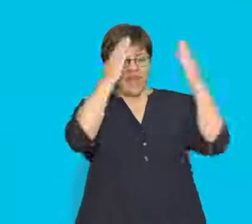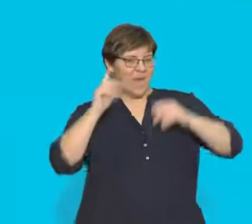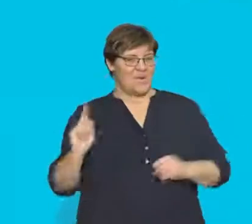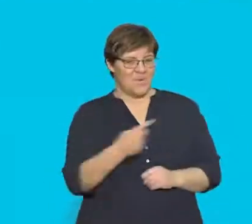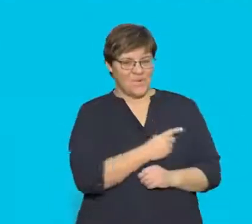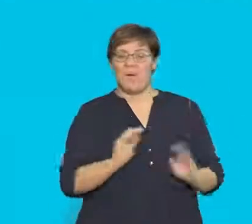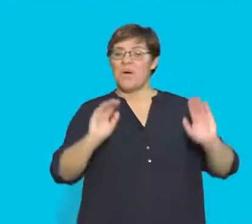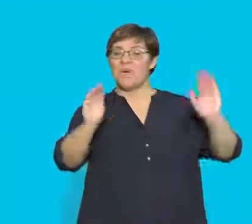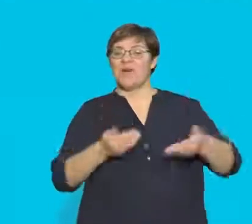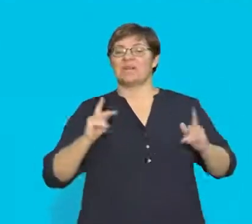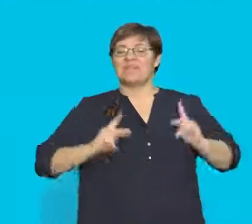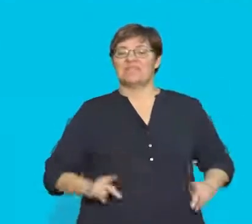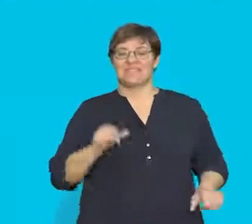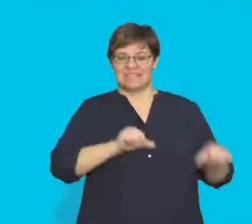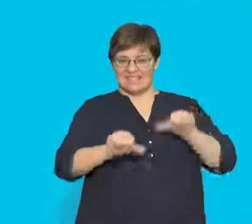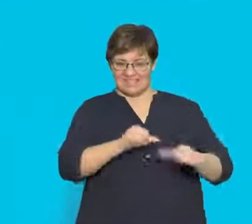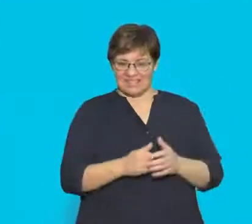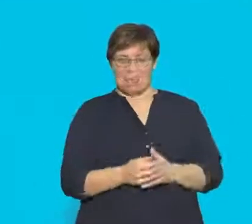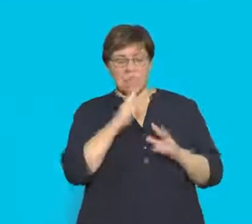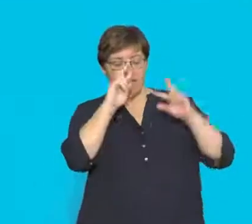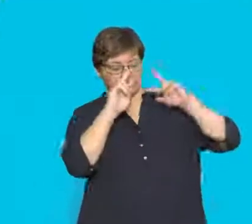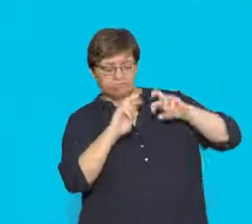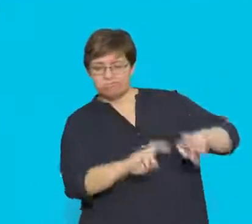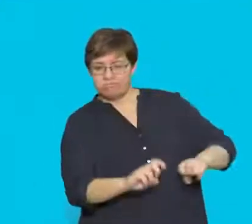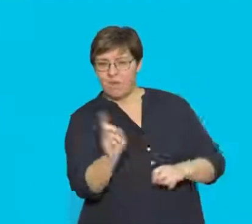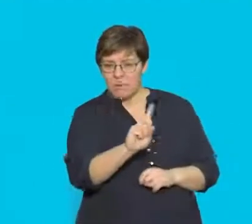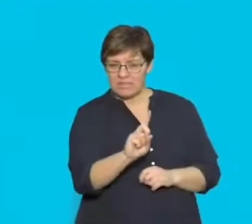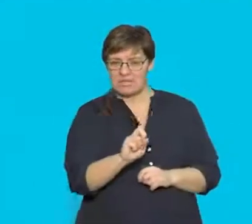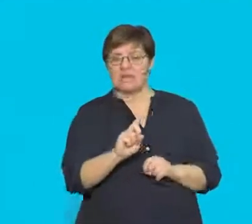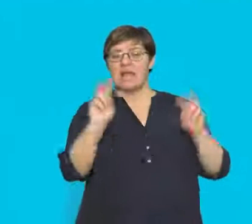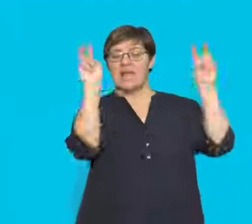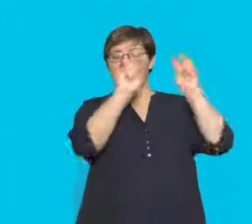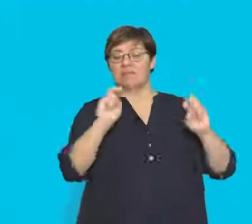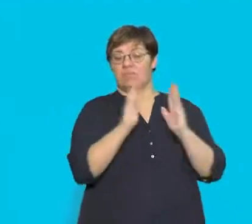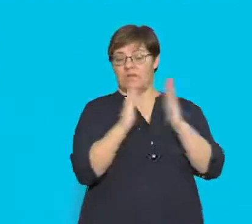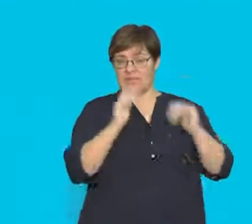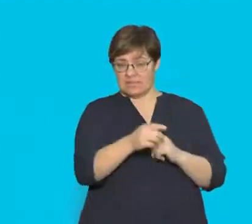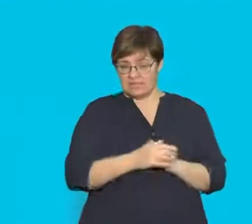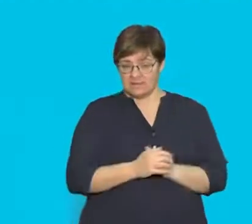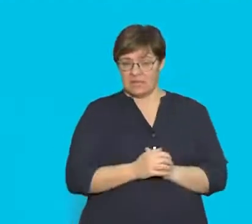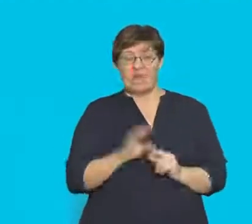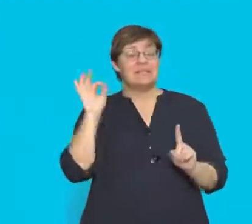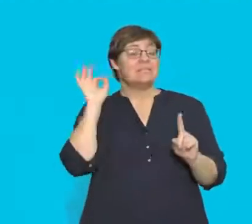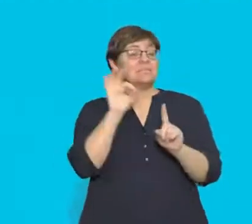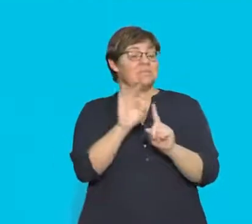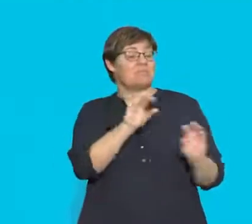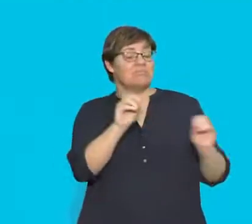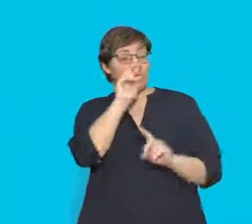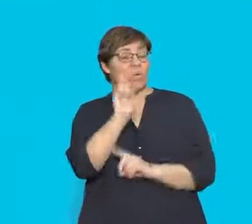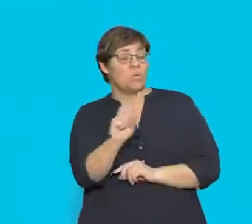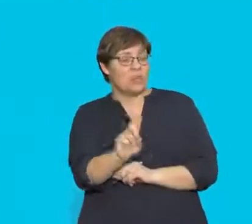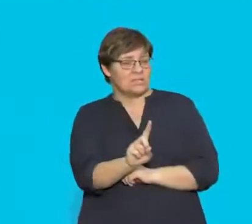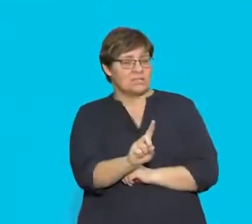Hi everyone, welcome to this physical science lesson again. We're exploring electromagnetism, and in particular we're looking